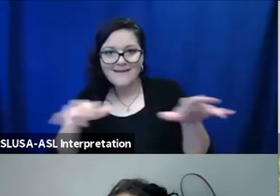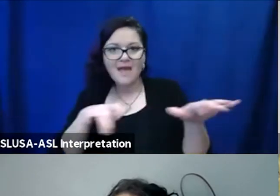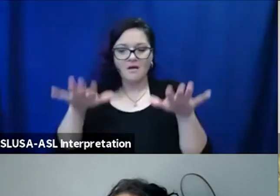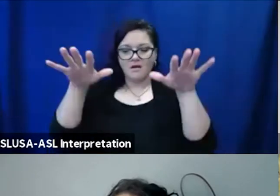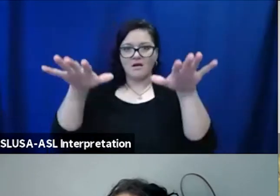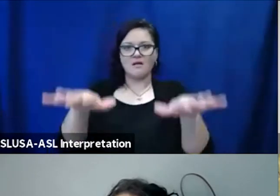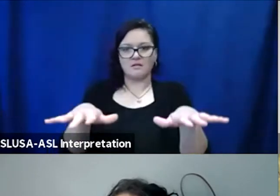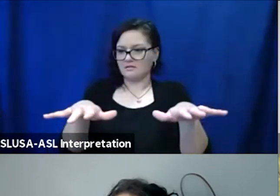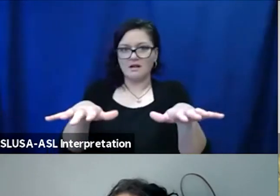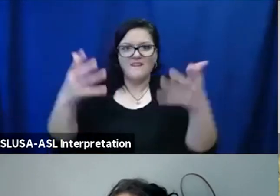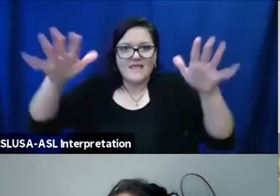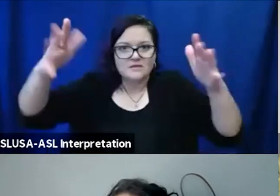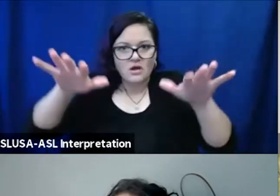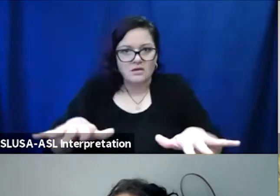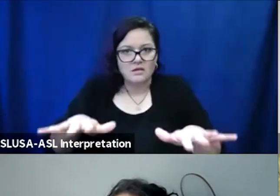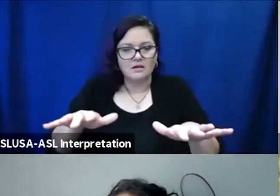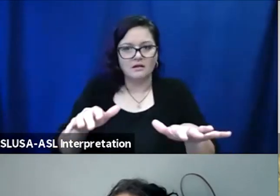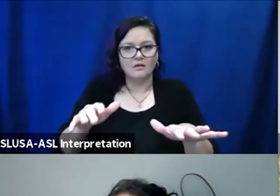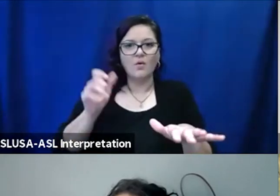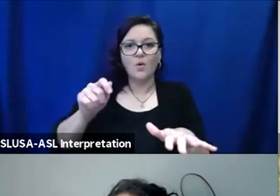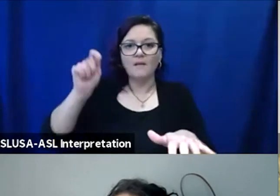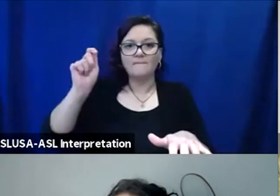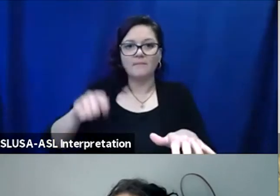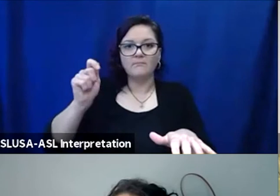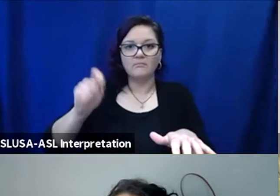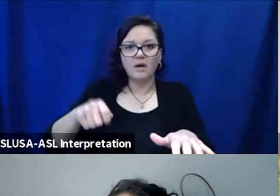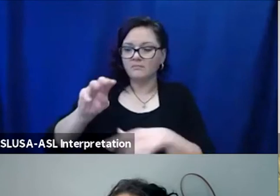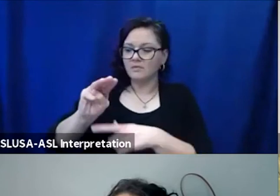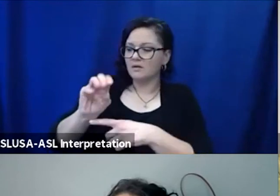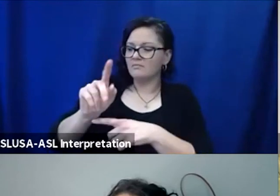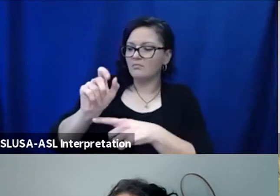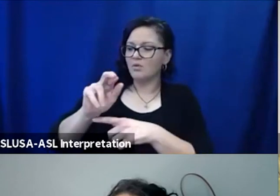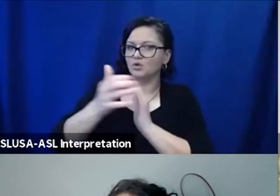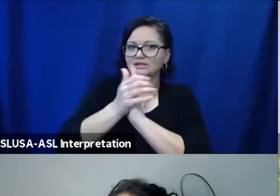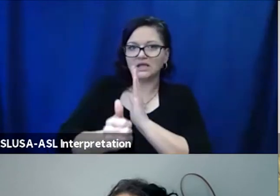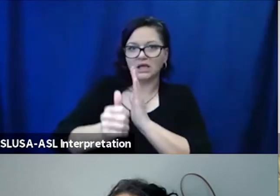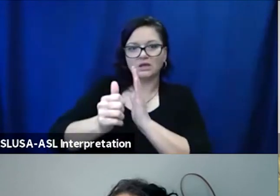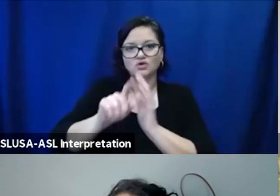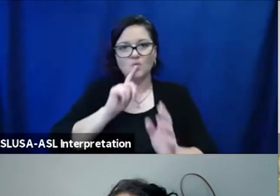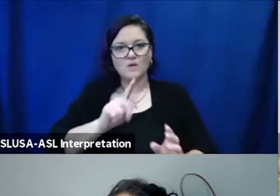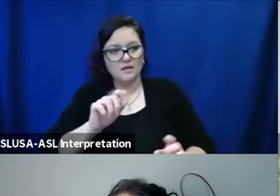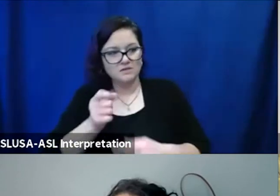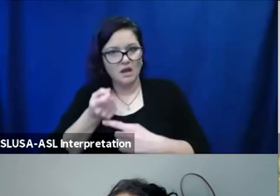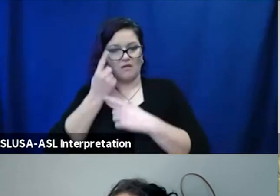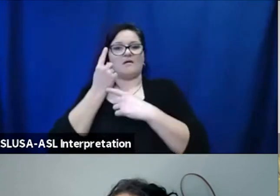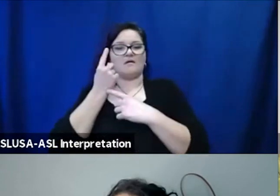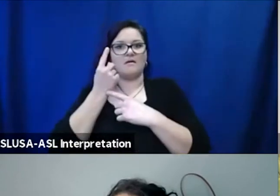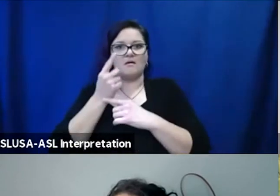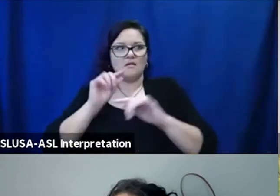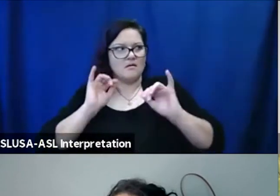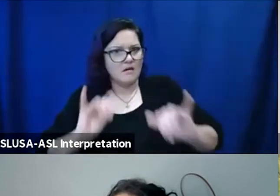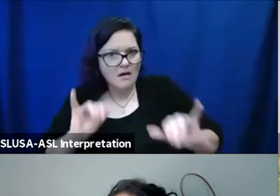to regain the motor skills of just tapping the drum. So it really awakened for us and gave us a